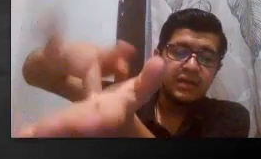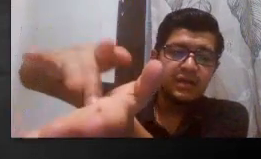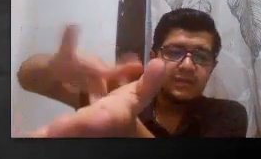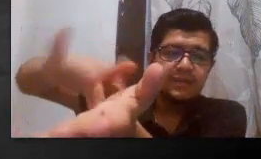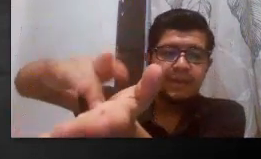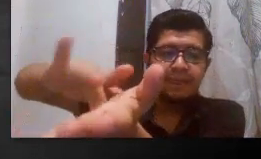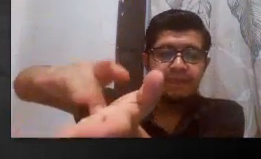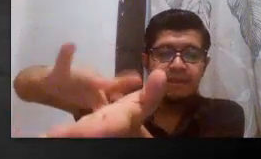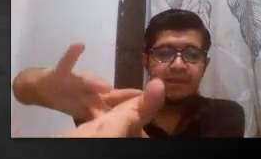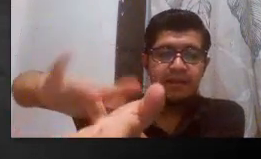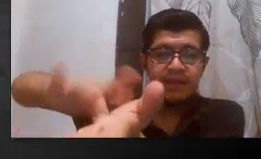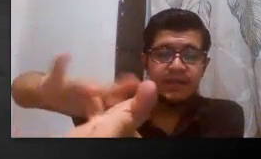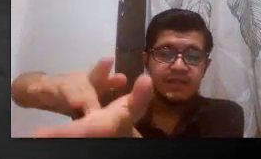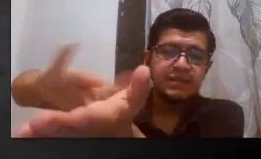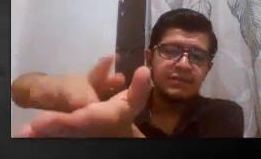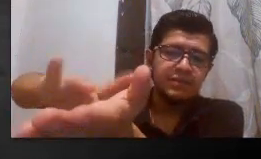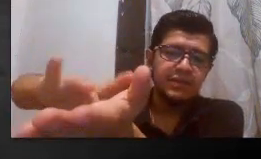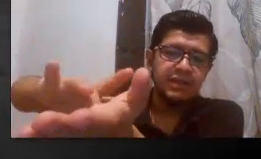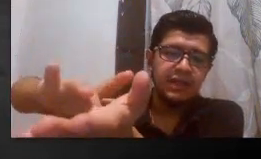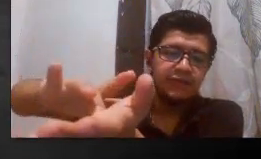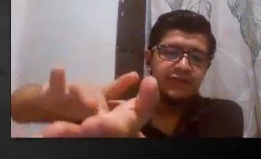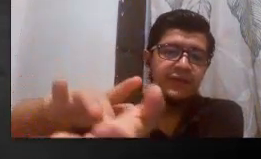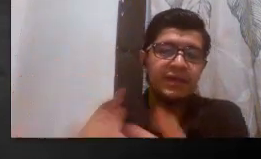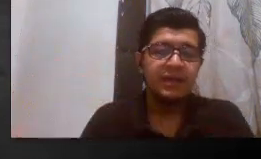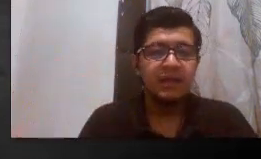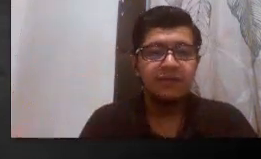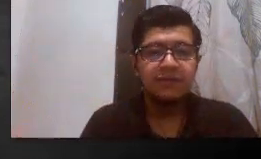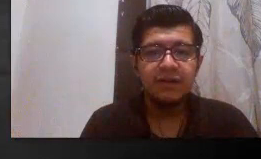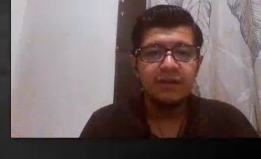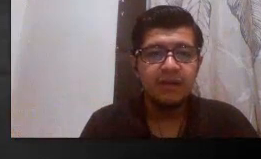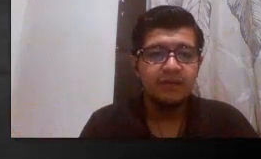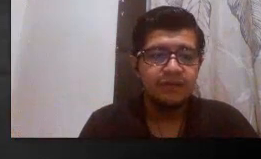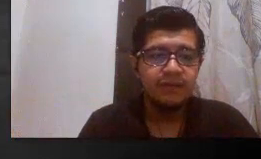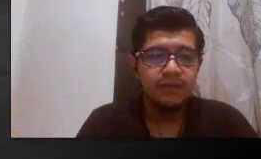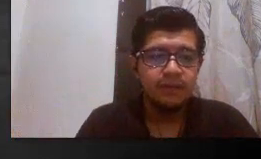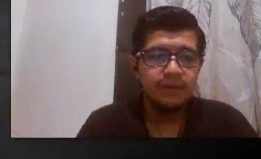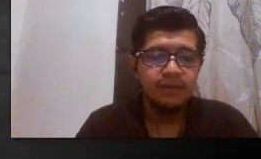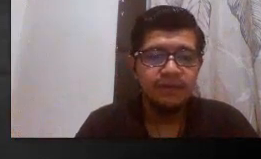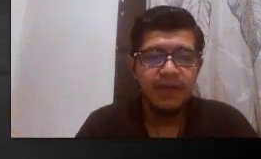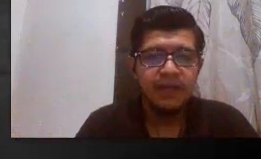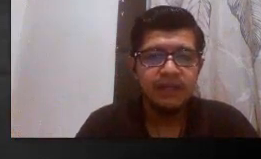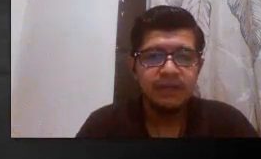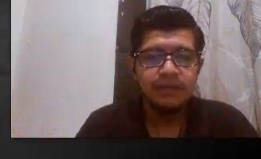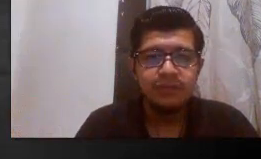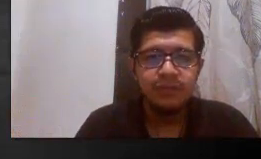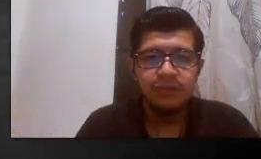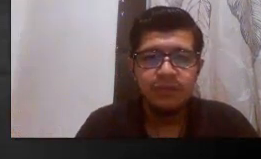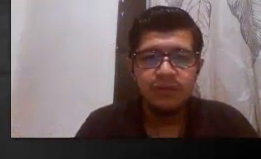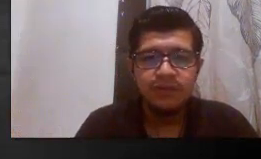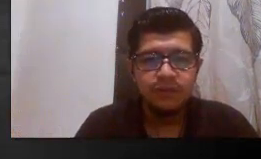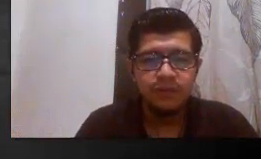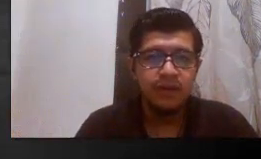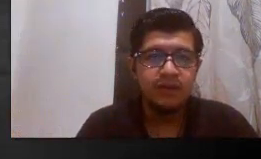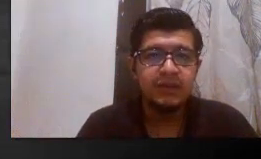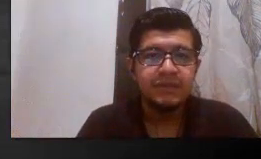This, and this is the movement. If the hand is going to be